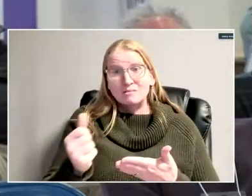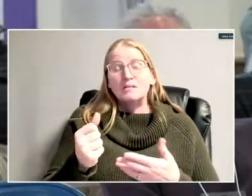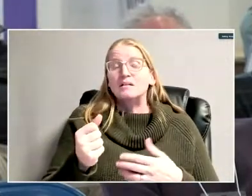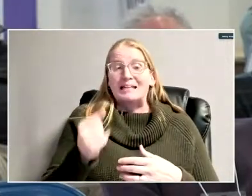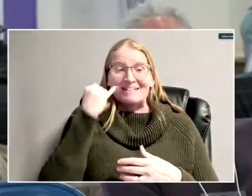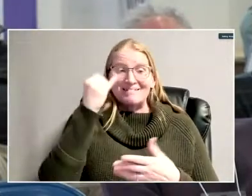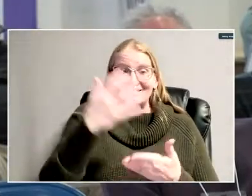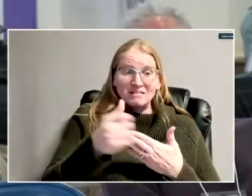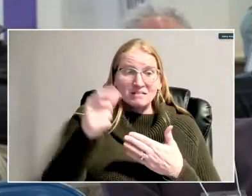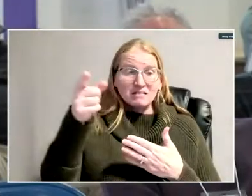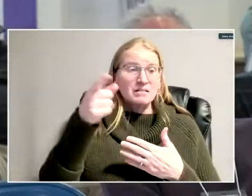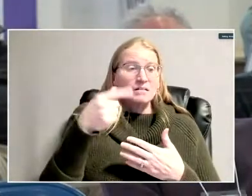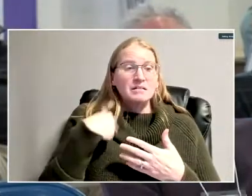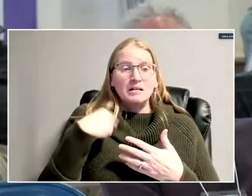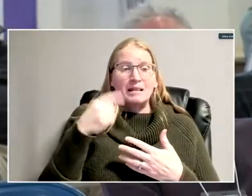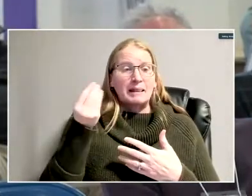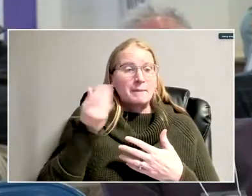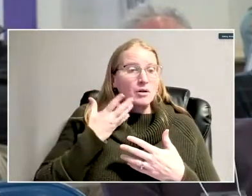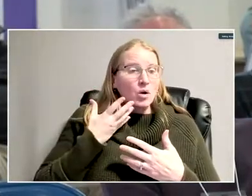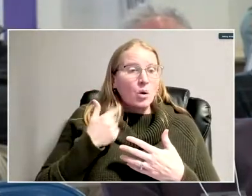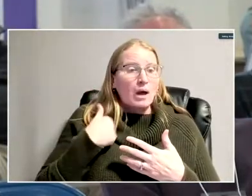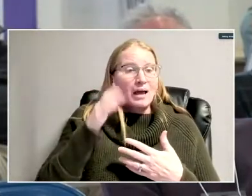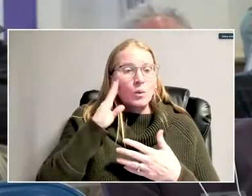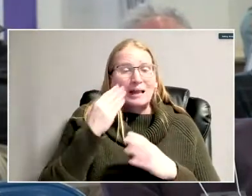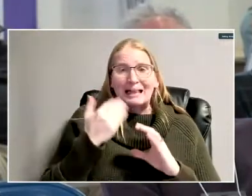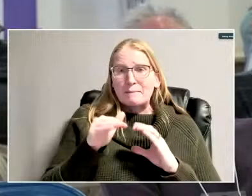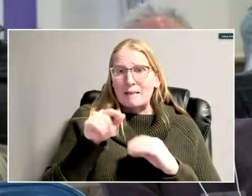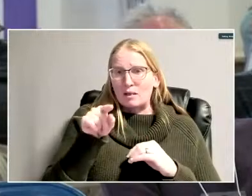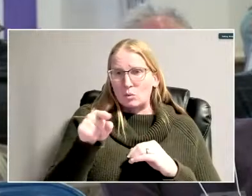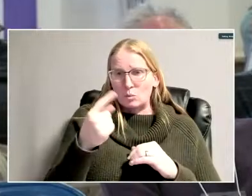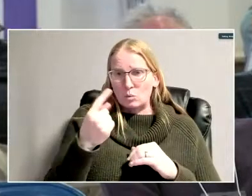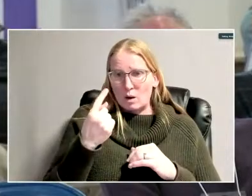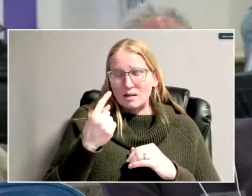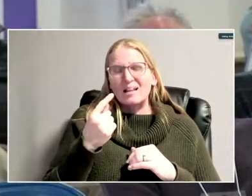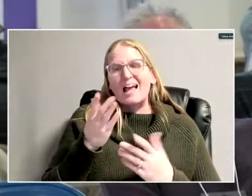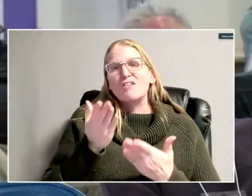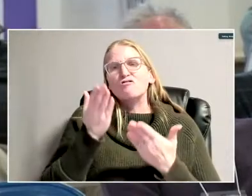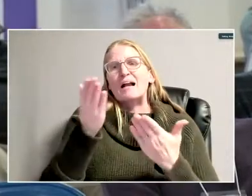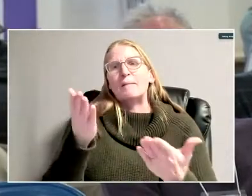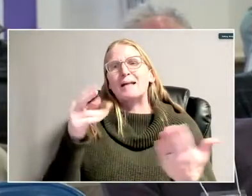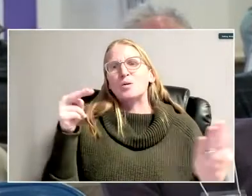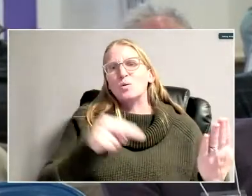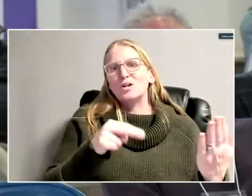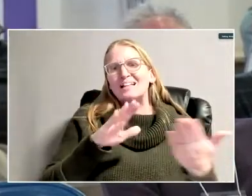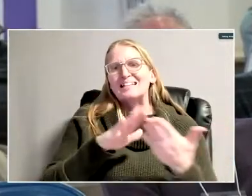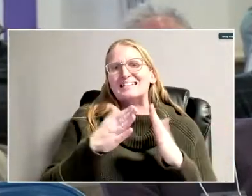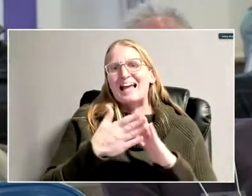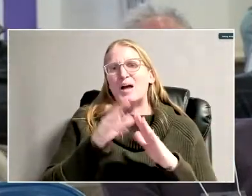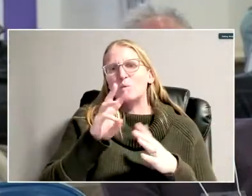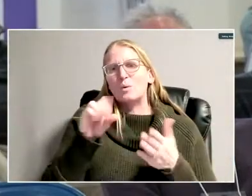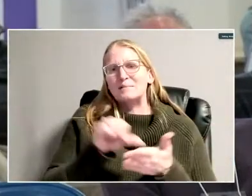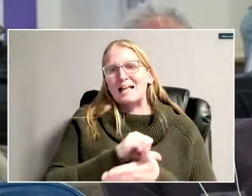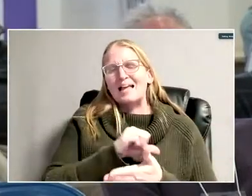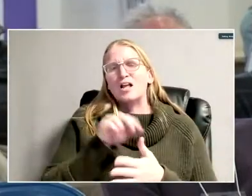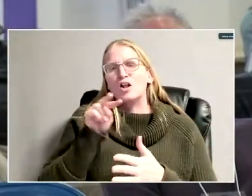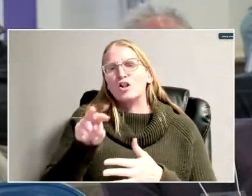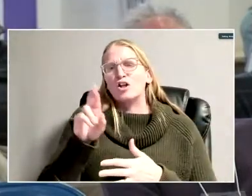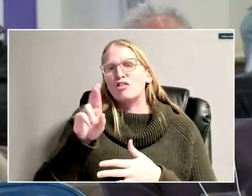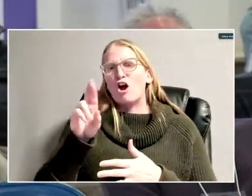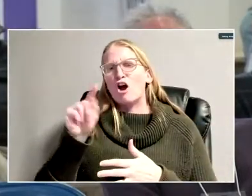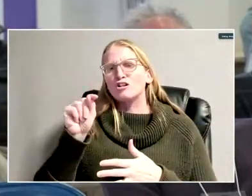simply email you one and I would recommend you go to the town website go to the RTM page and look and there is an